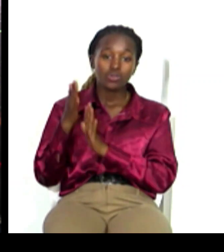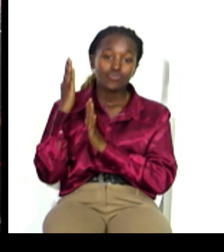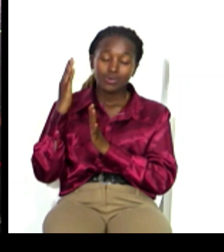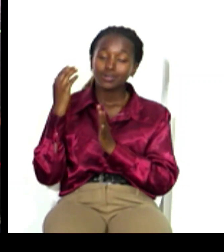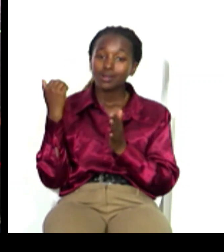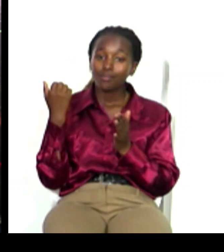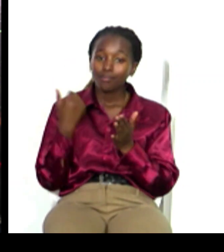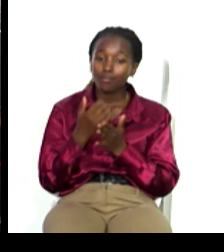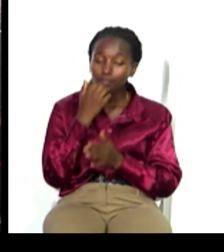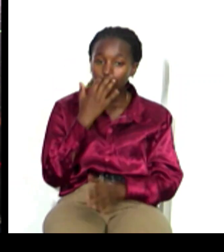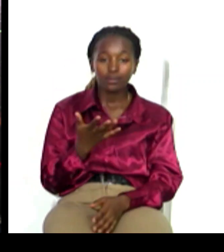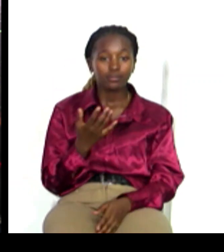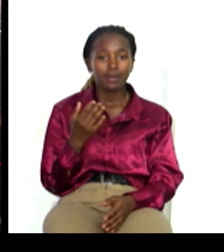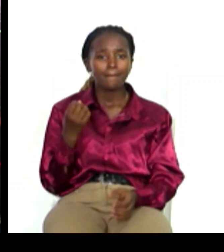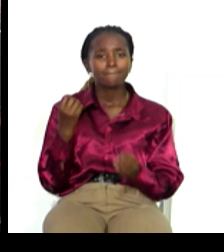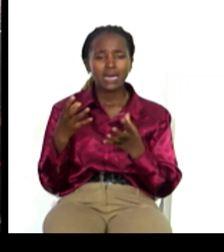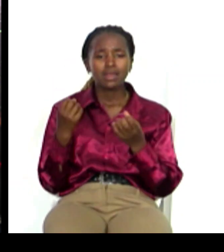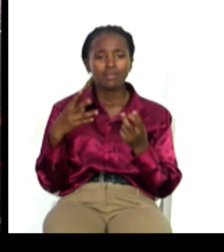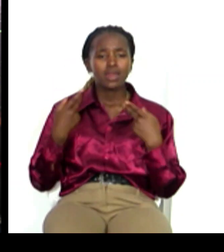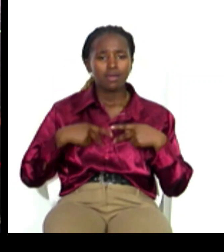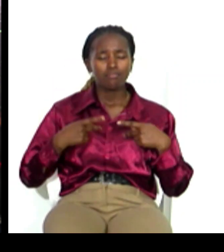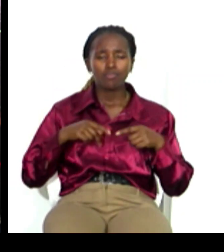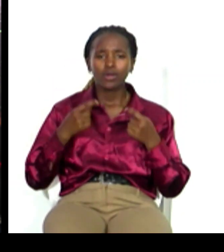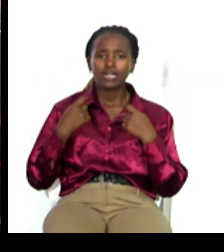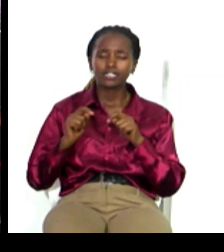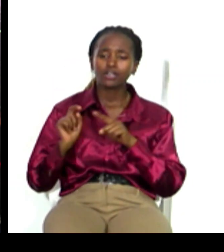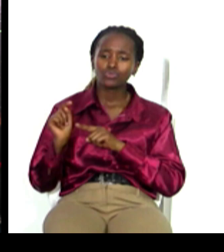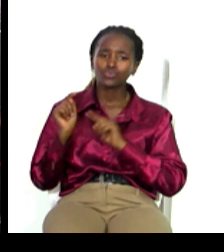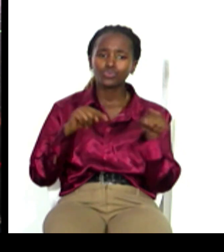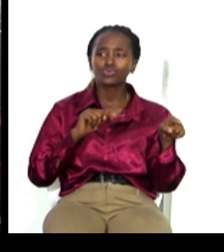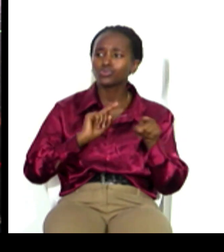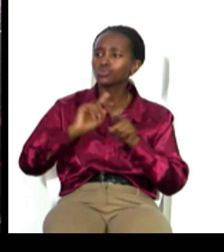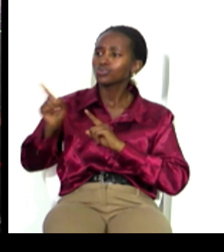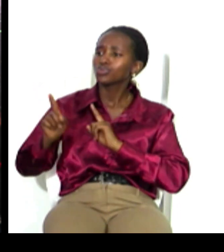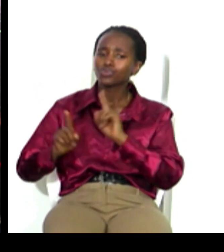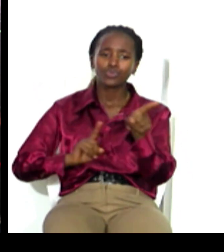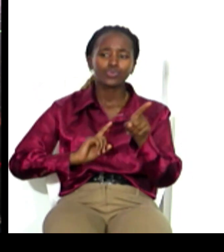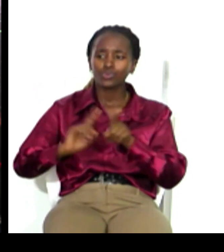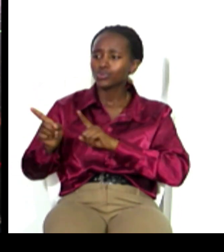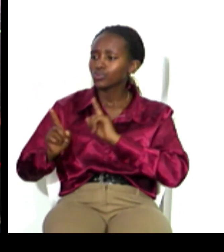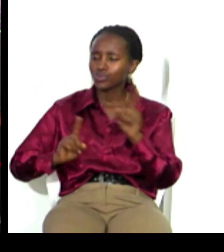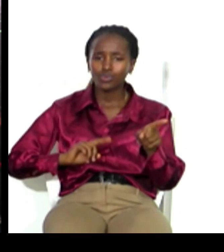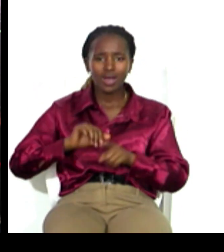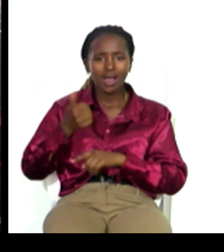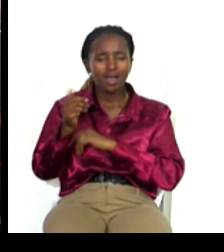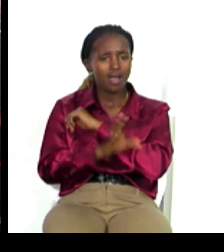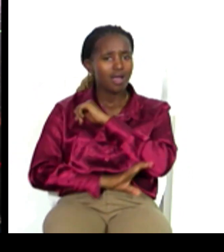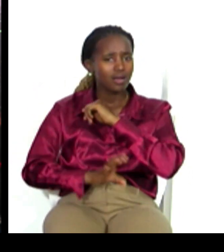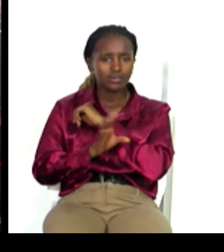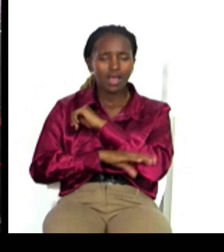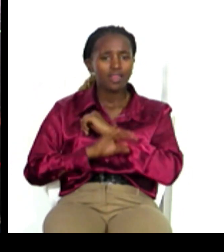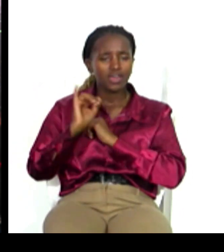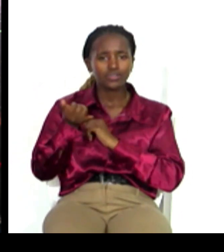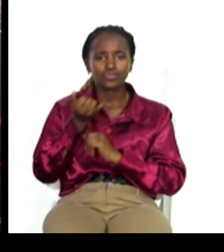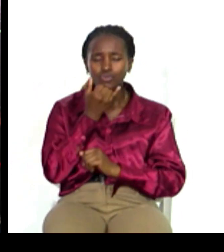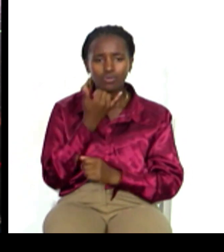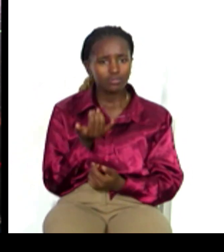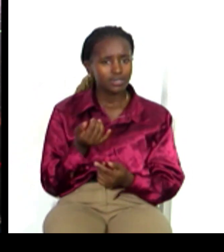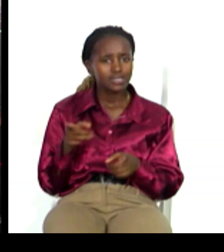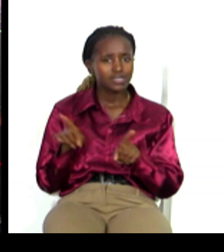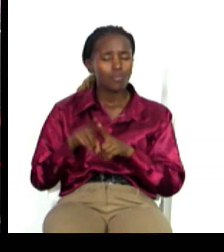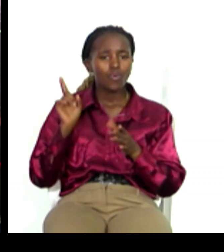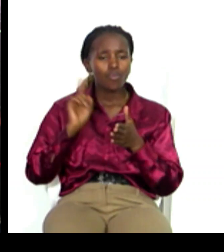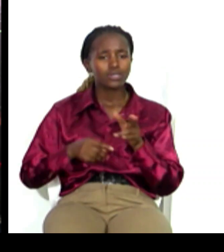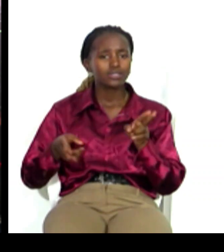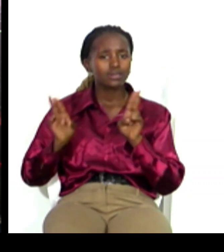bad. People are leaving. Watu wanatoroka, wanaenda place cities zingine. Right. What will happen to these cities? Be